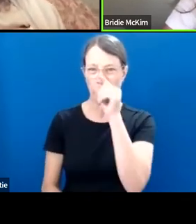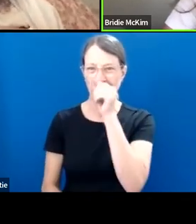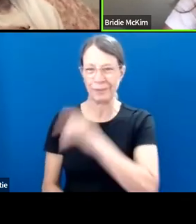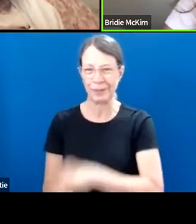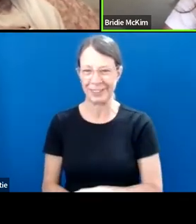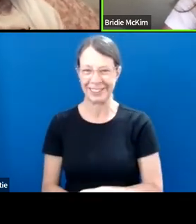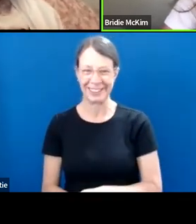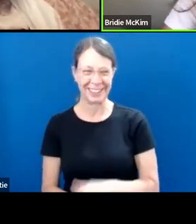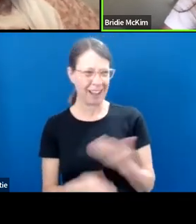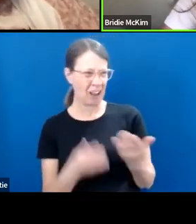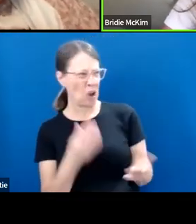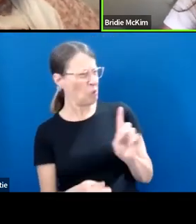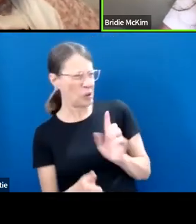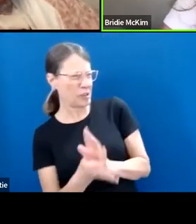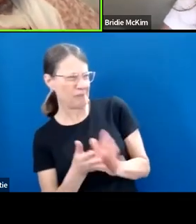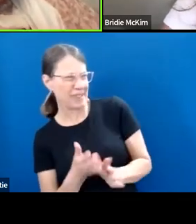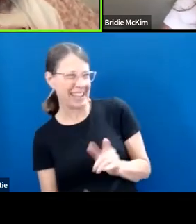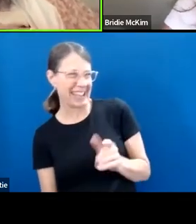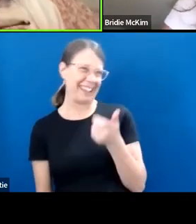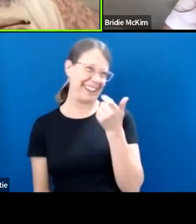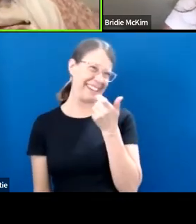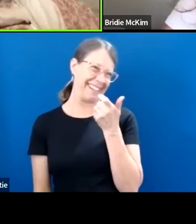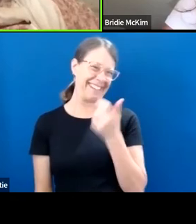talking about. What? No. It's very true.